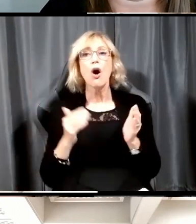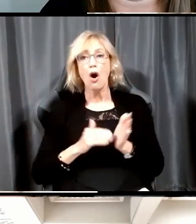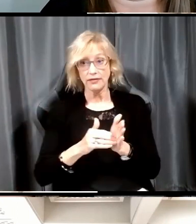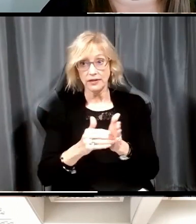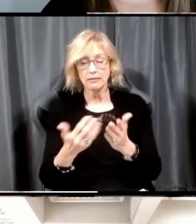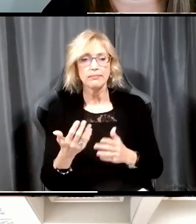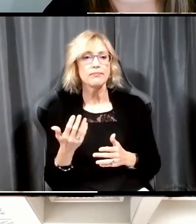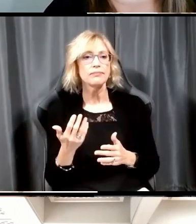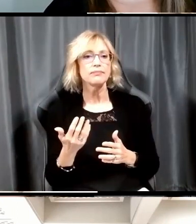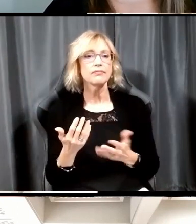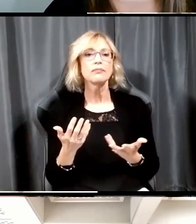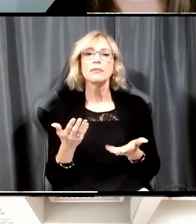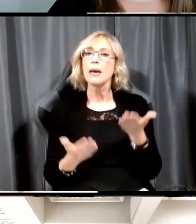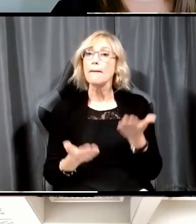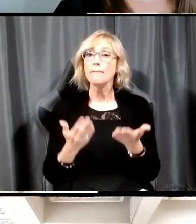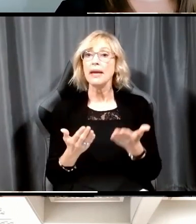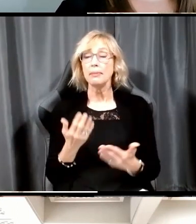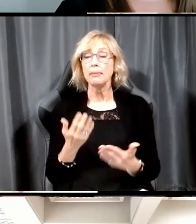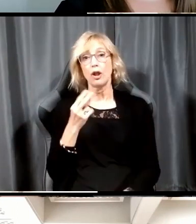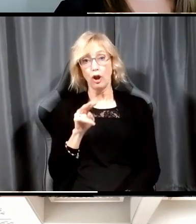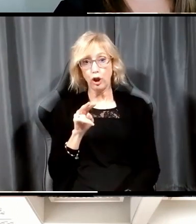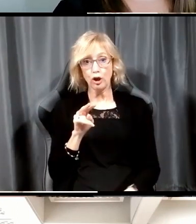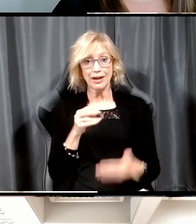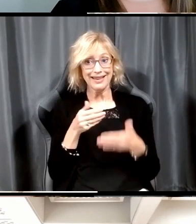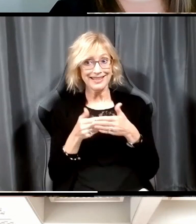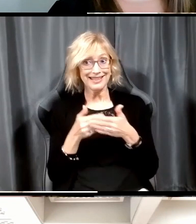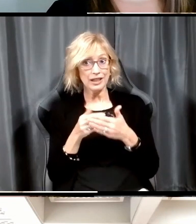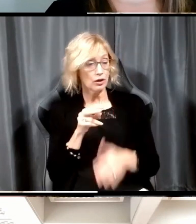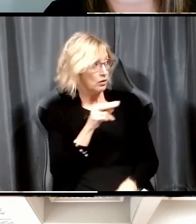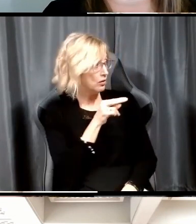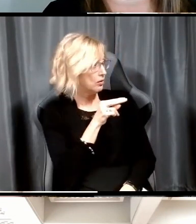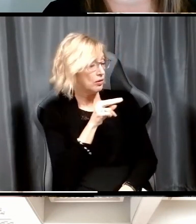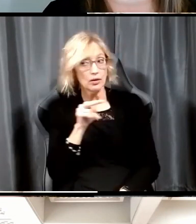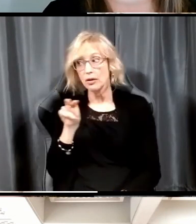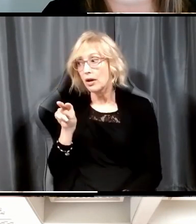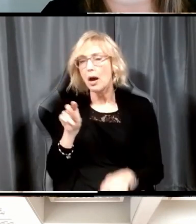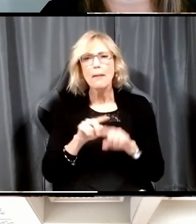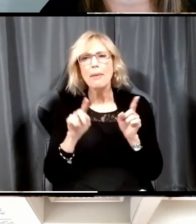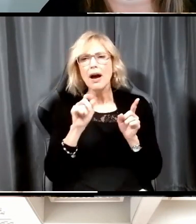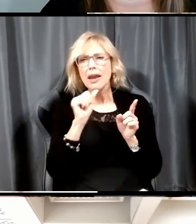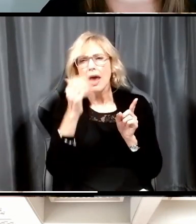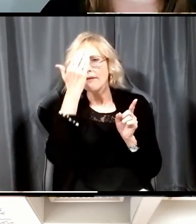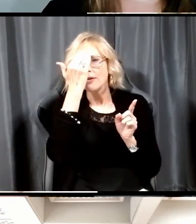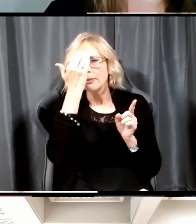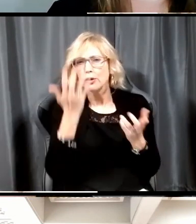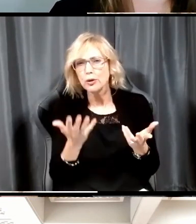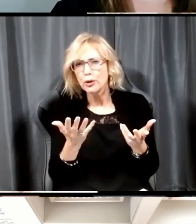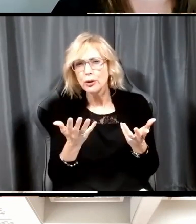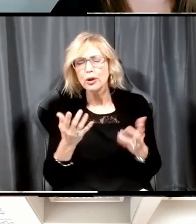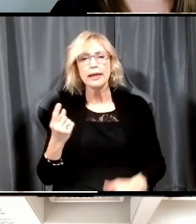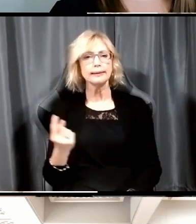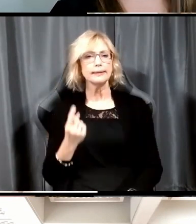times they may look at things around them, they see it, but they're not familiar. And so it's